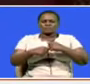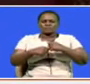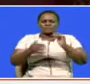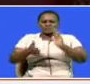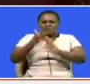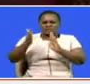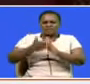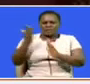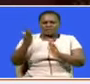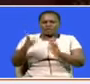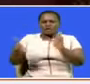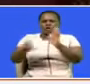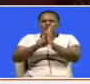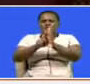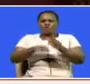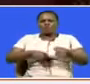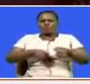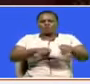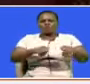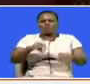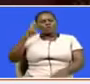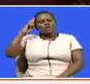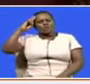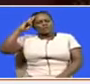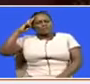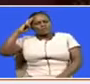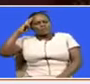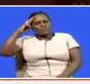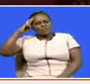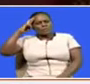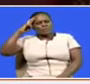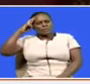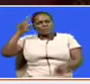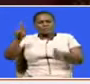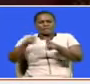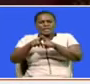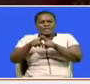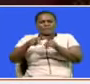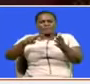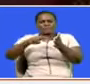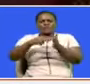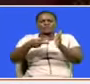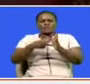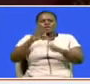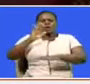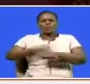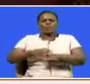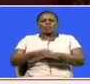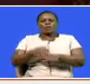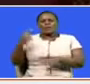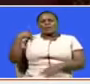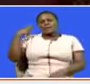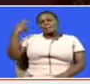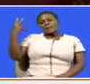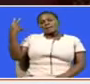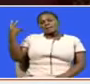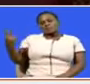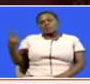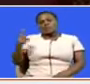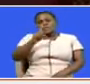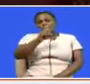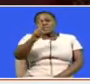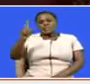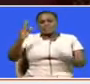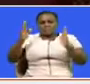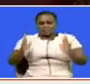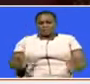efficient, lawful, reasonable and procedurally fair. Two, every